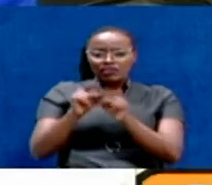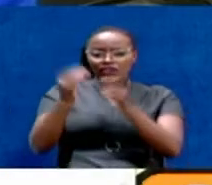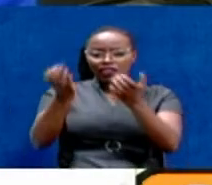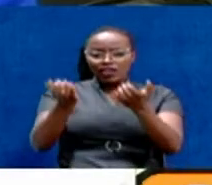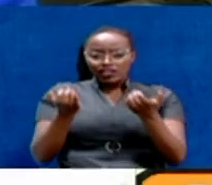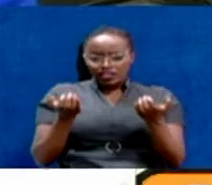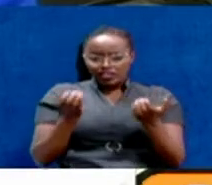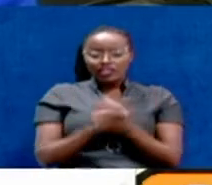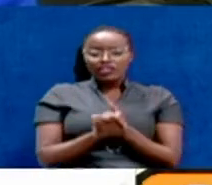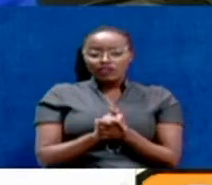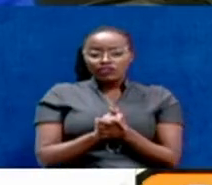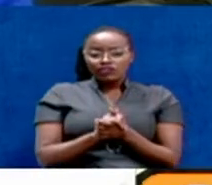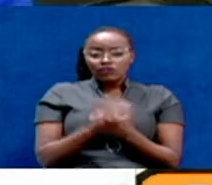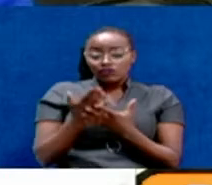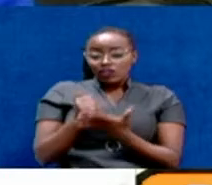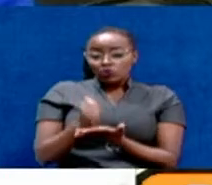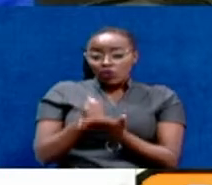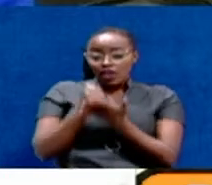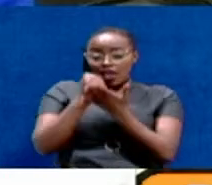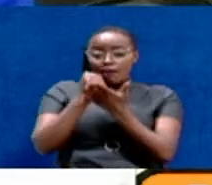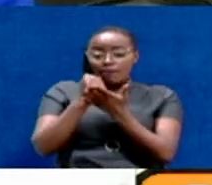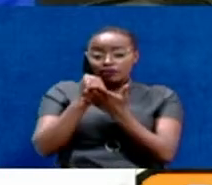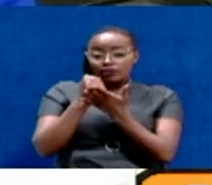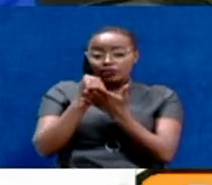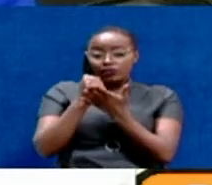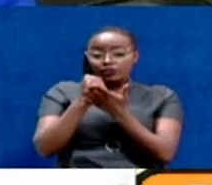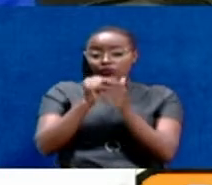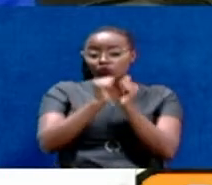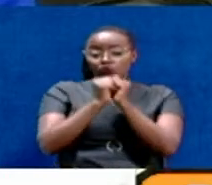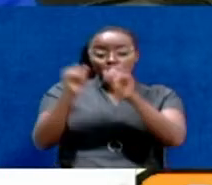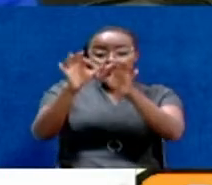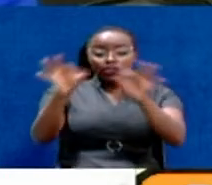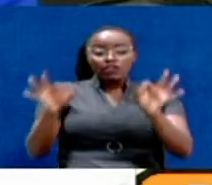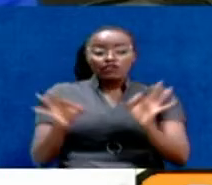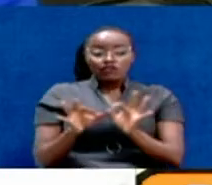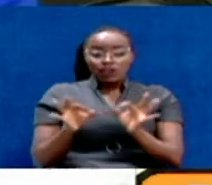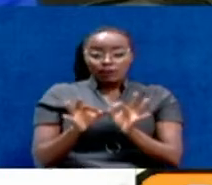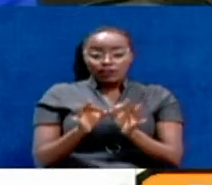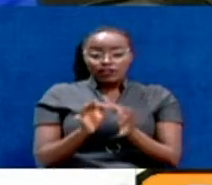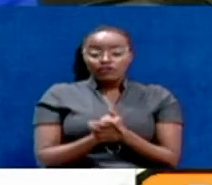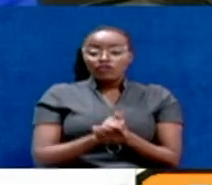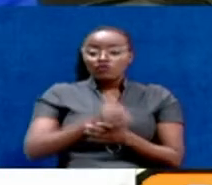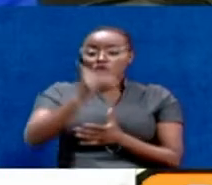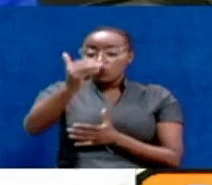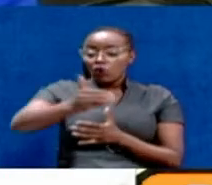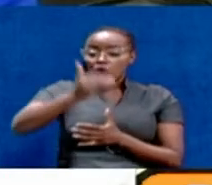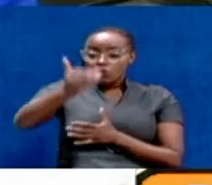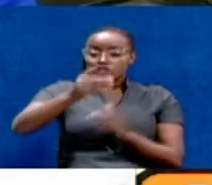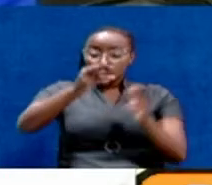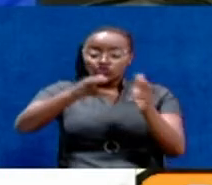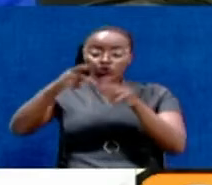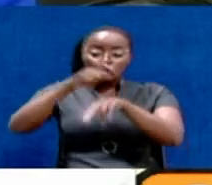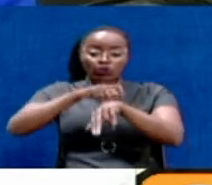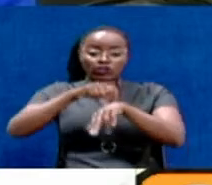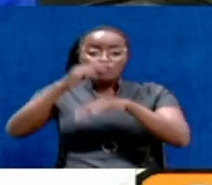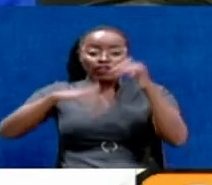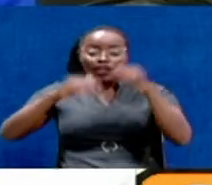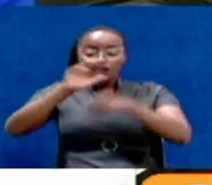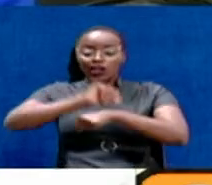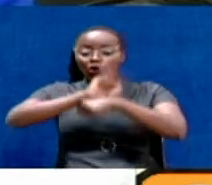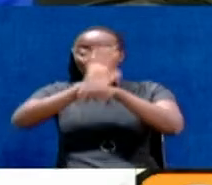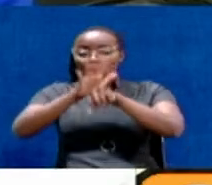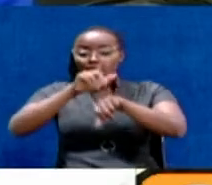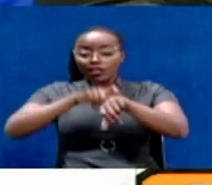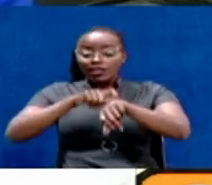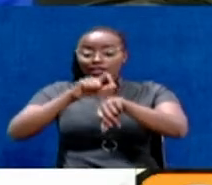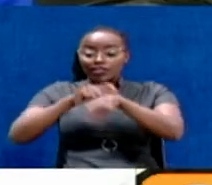need also facilities to facilitate with their families. Usually in normal times, other than COVID times,